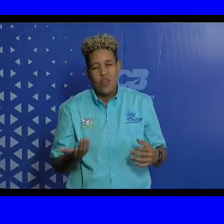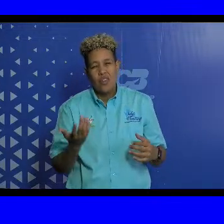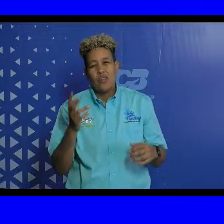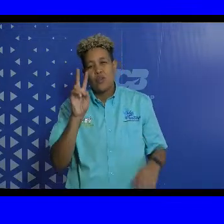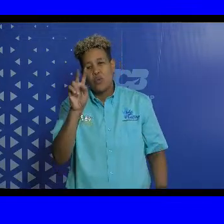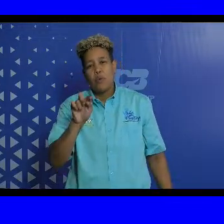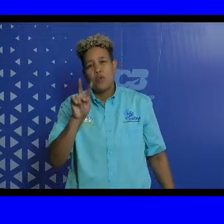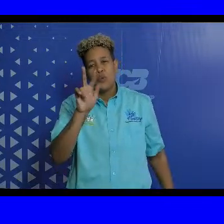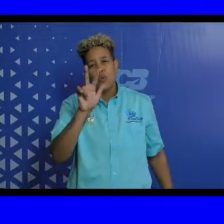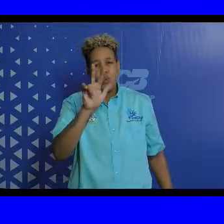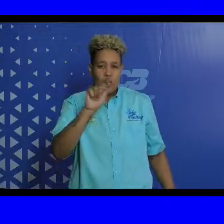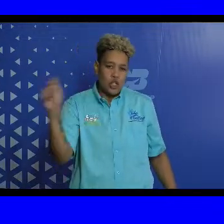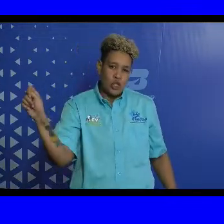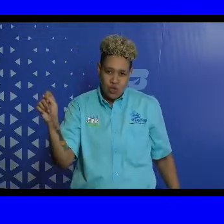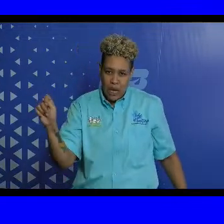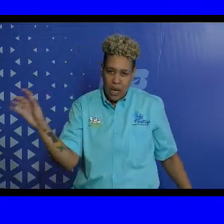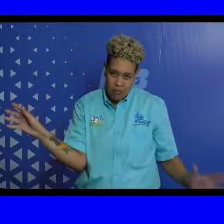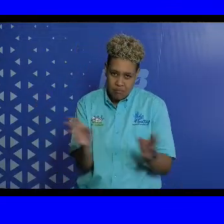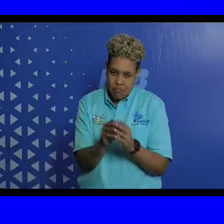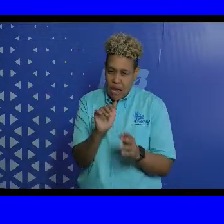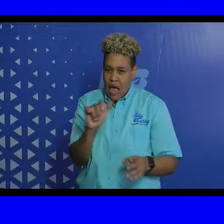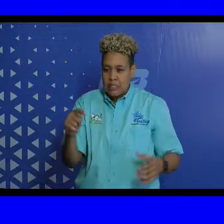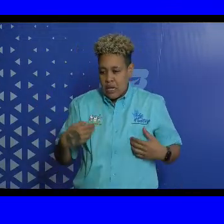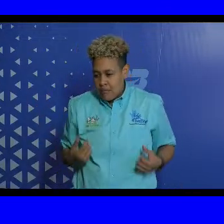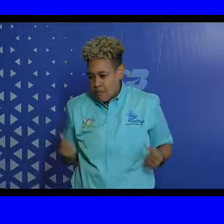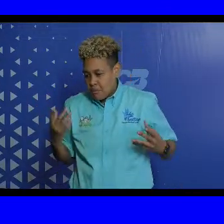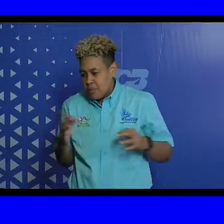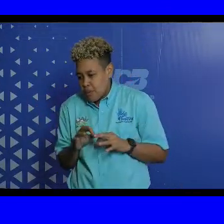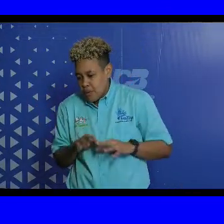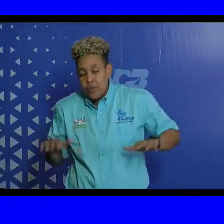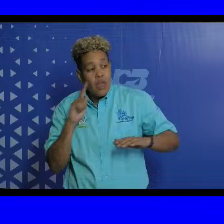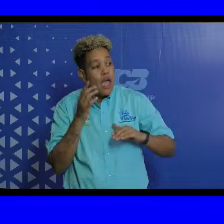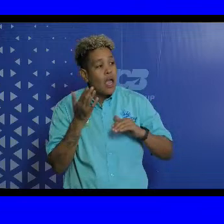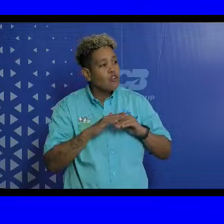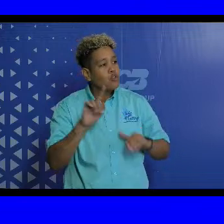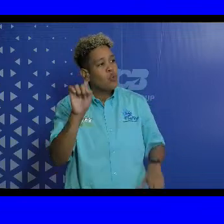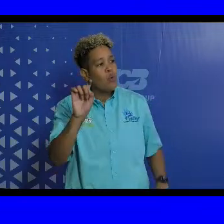base stands at 2.23 trillion, an increase of